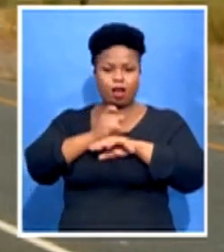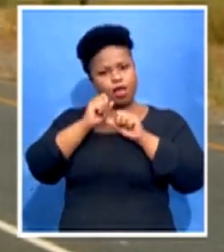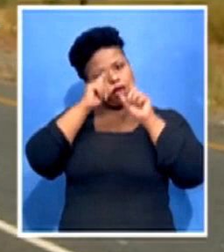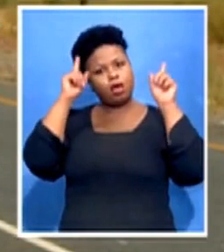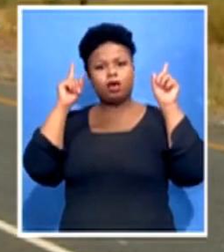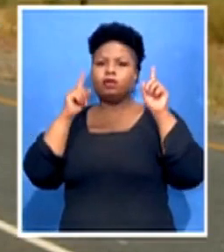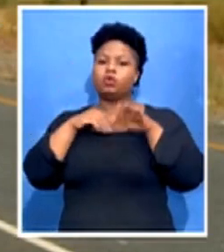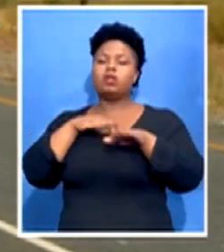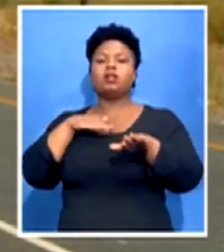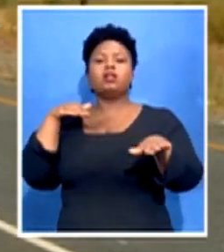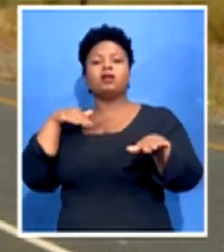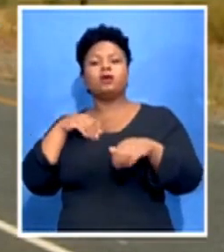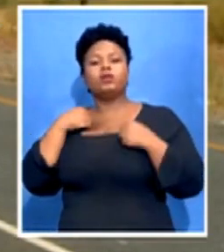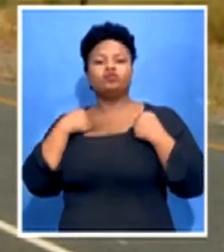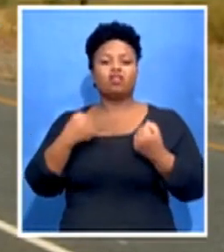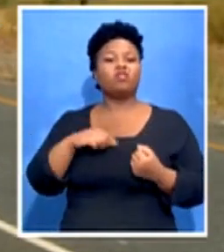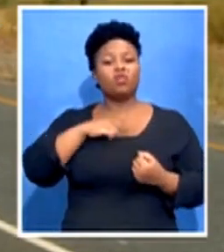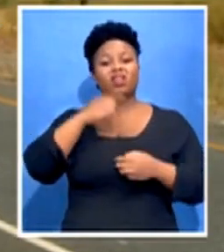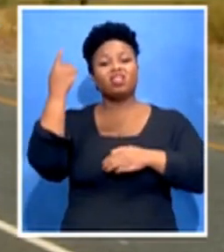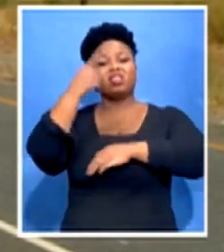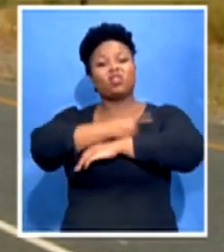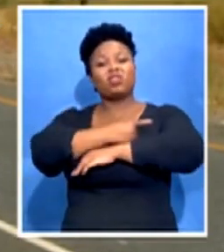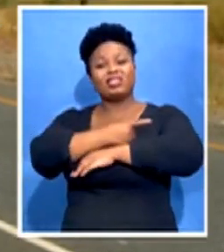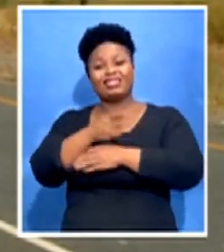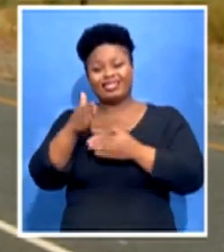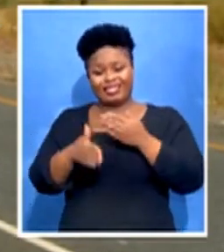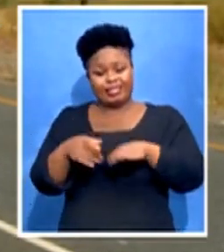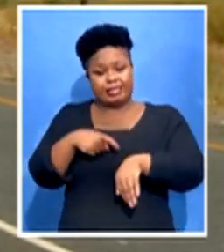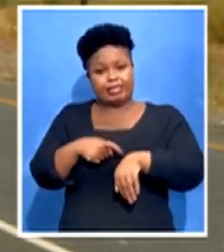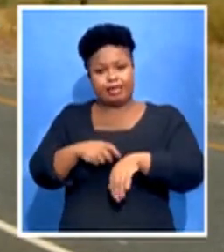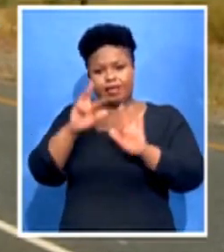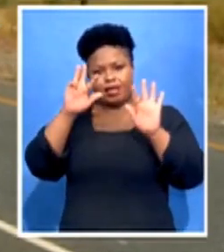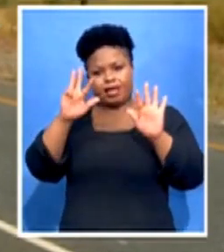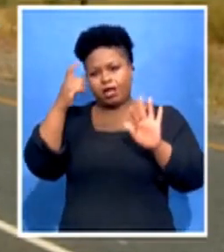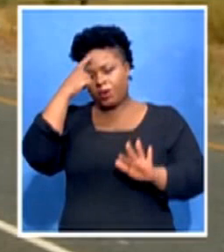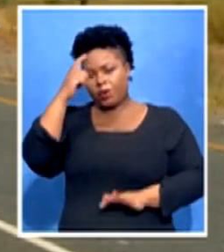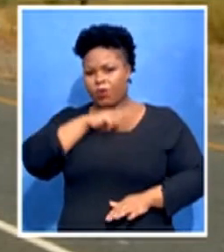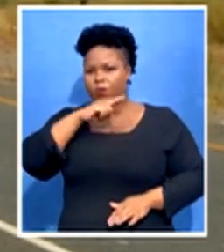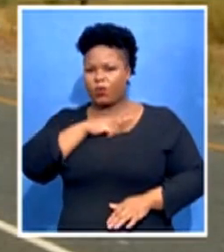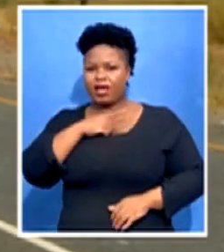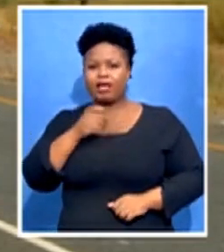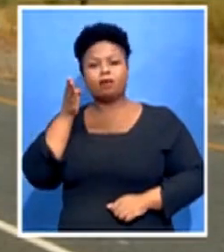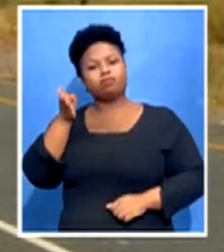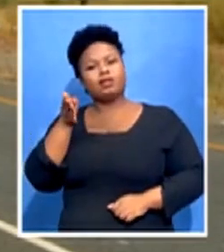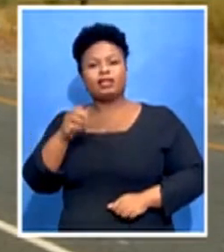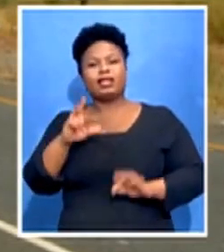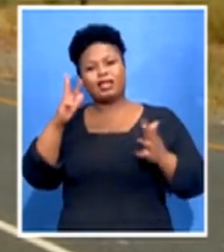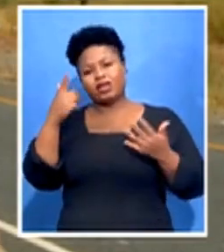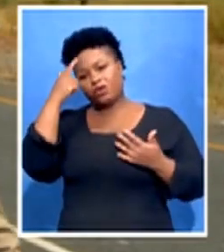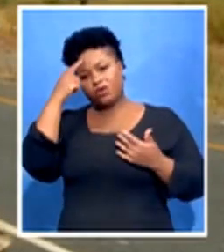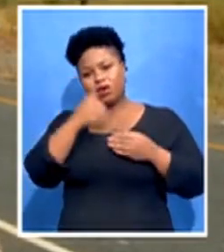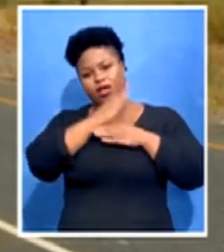border closed at about 9 o'clock because of the curfew in Mozambique that start about 9 o'clock up until 4 a.m. in the morning. But let's speak